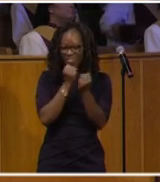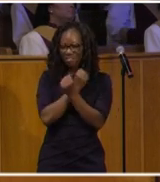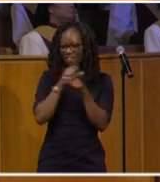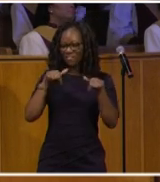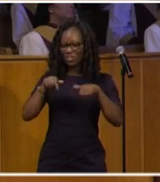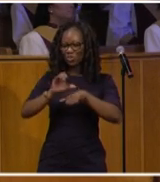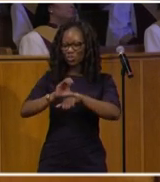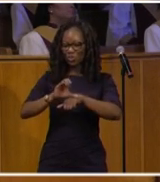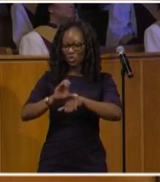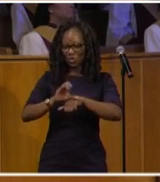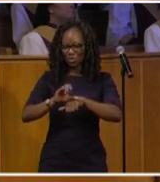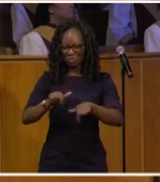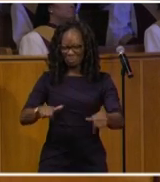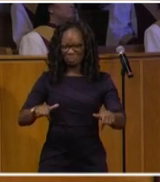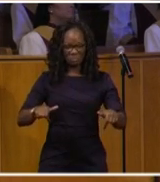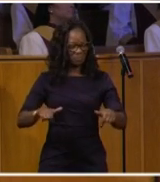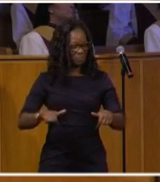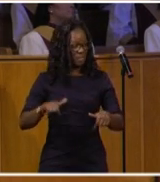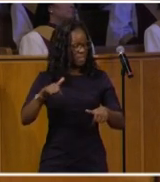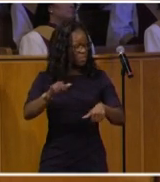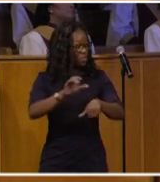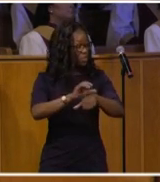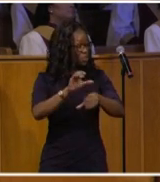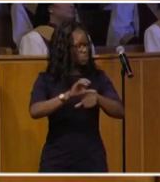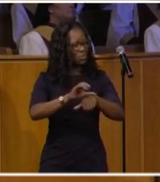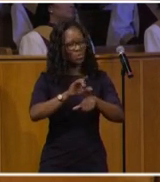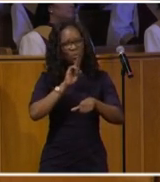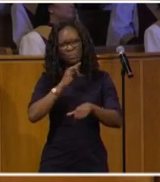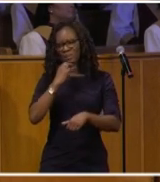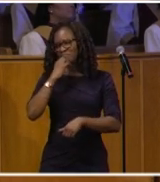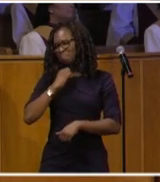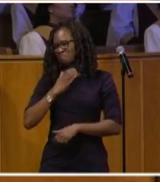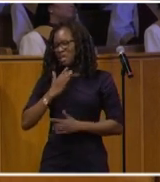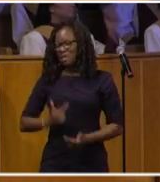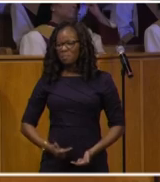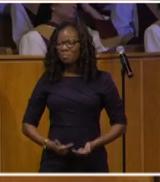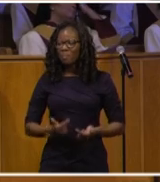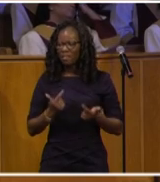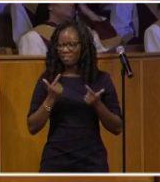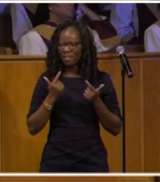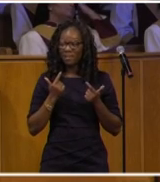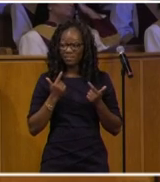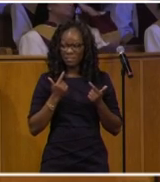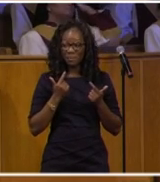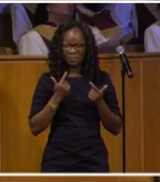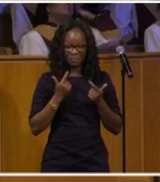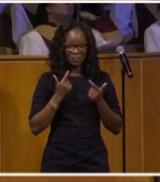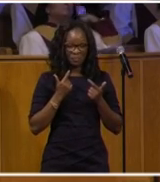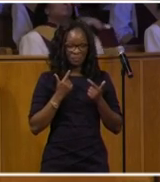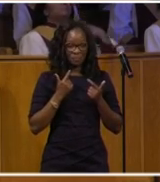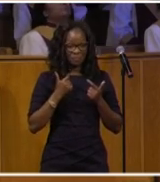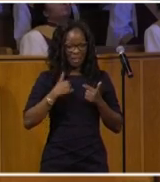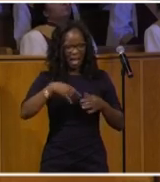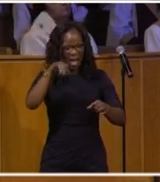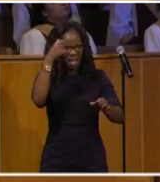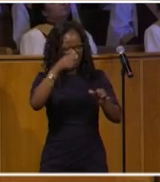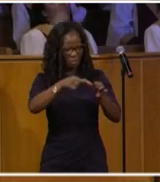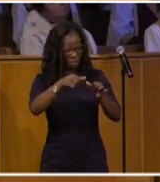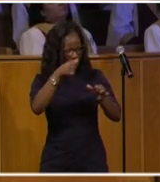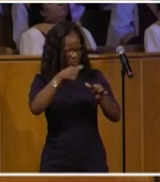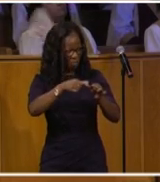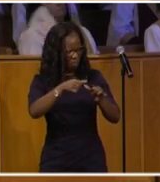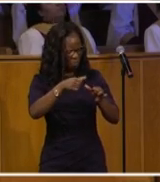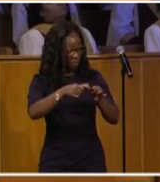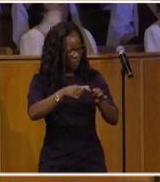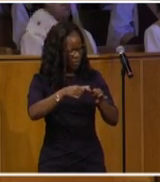church. This church has meant so much in my life. I remember